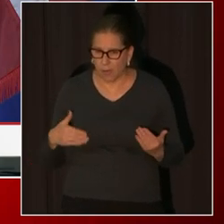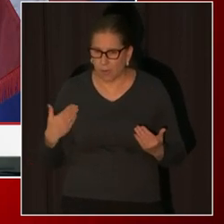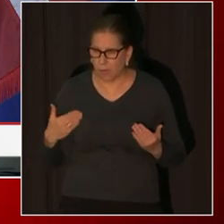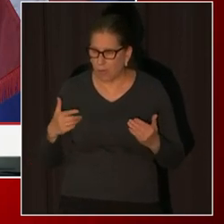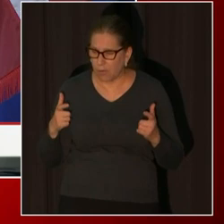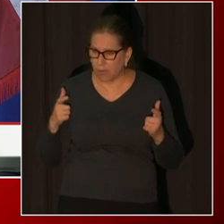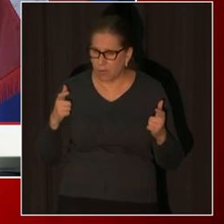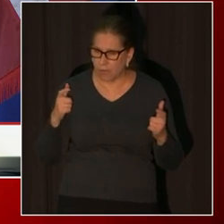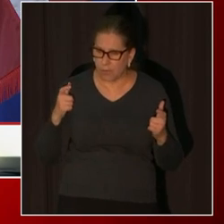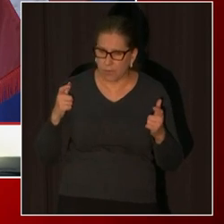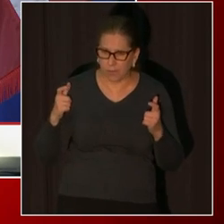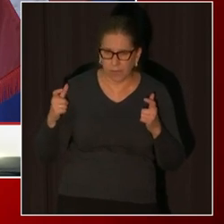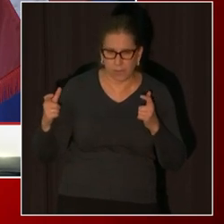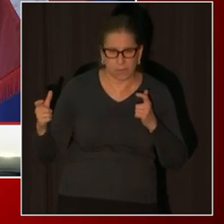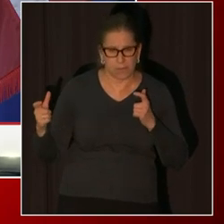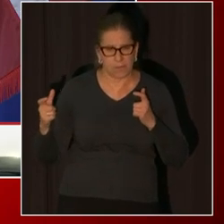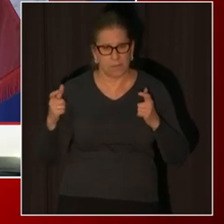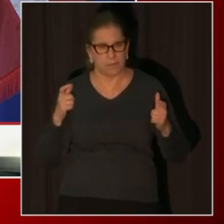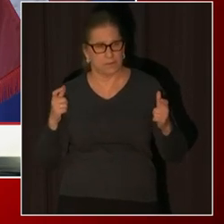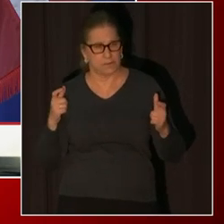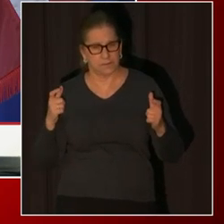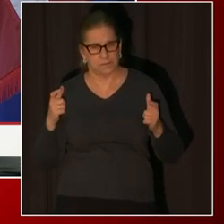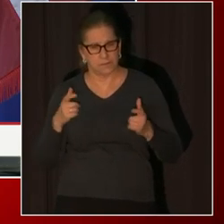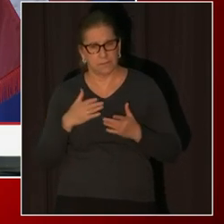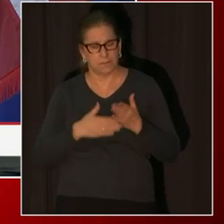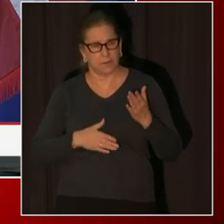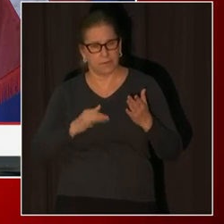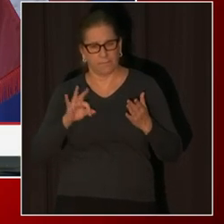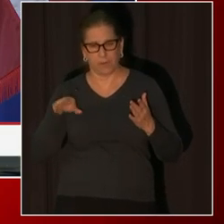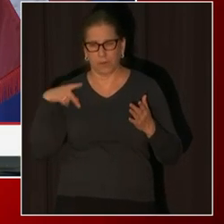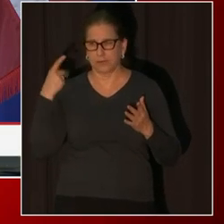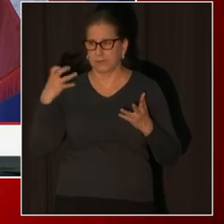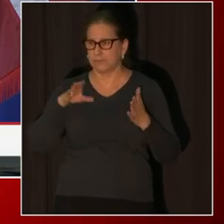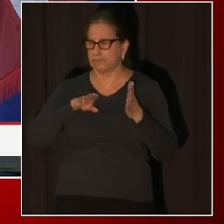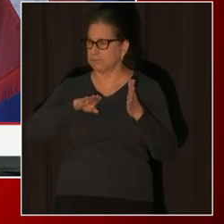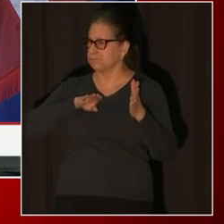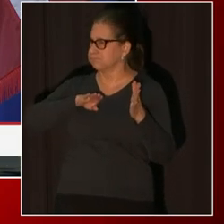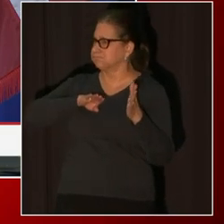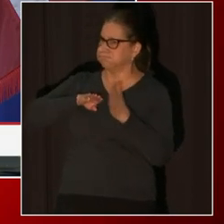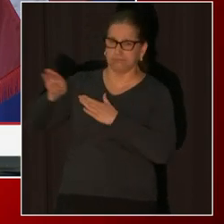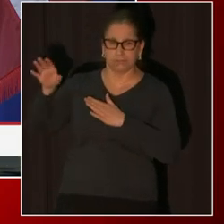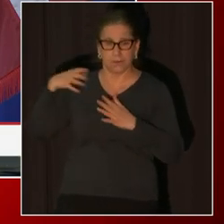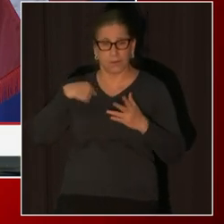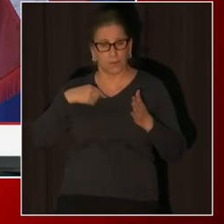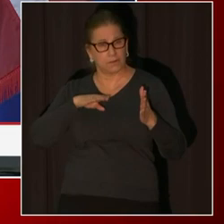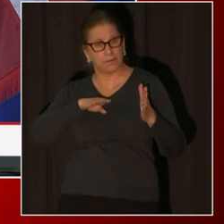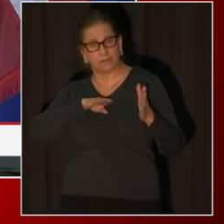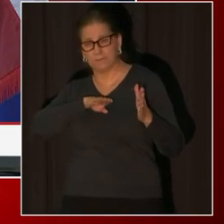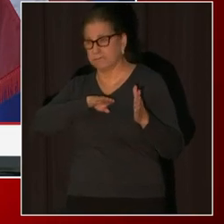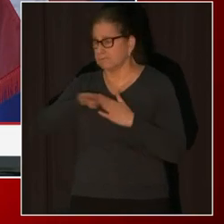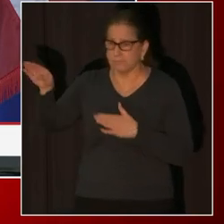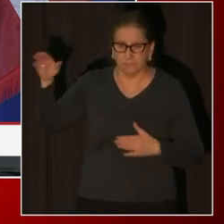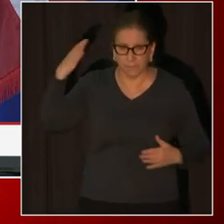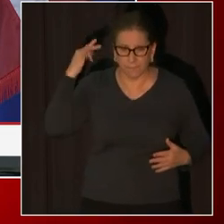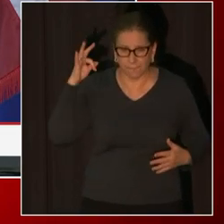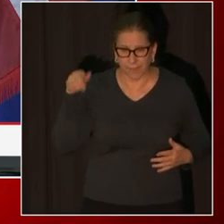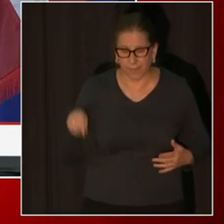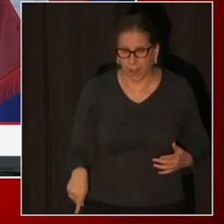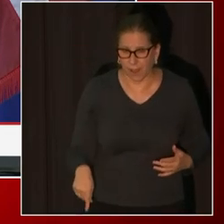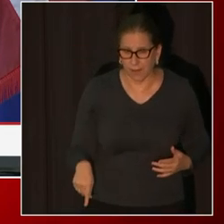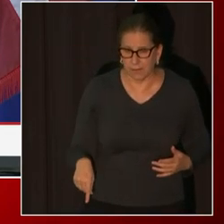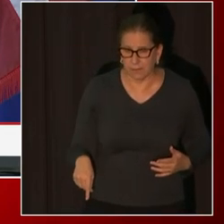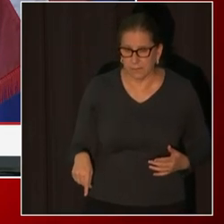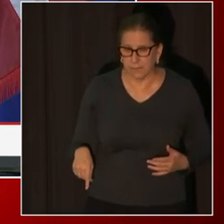of Washington, D.C., and will be a part of the next comeback of Washington, D.C. as our